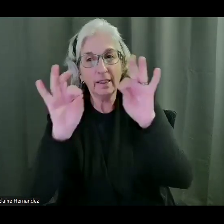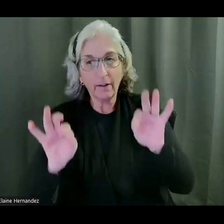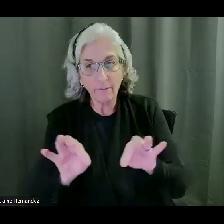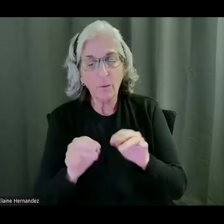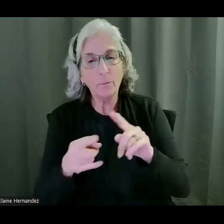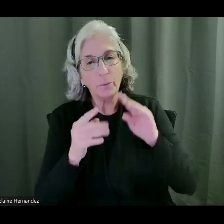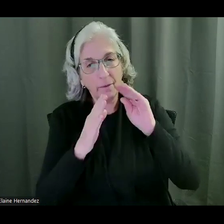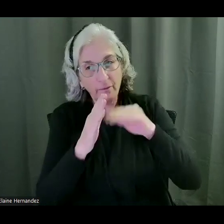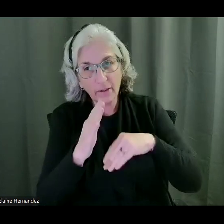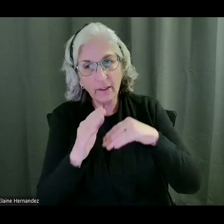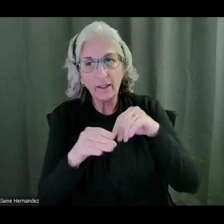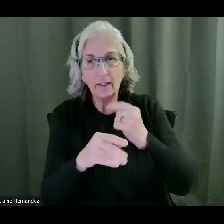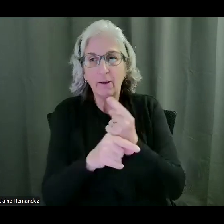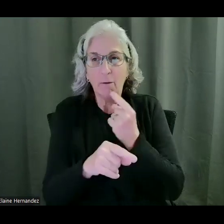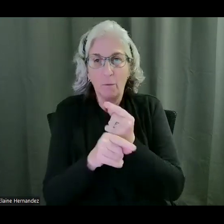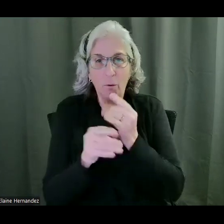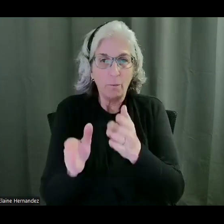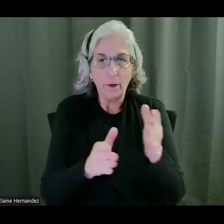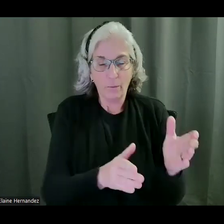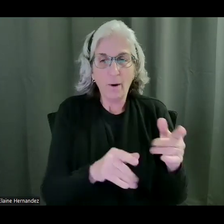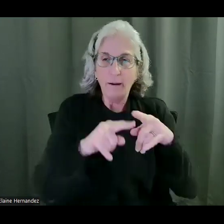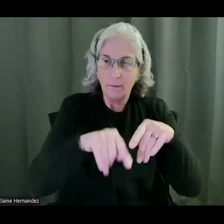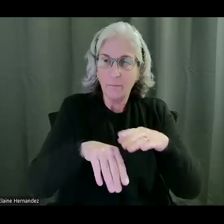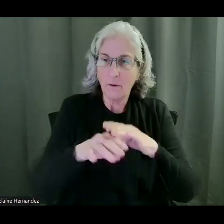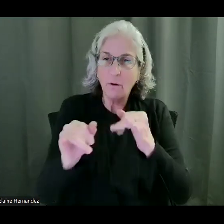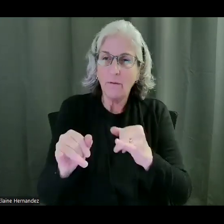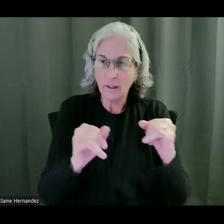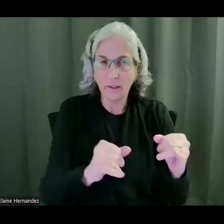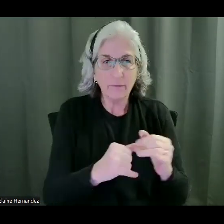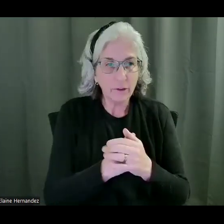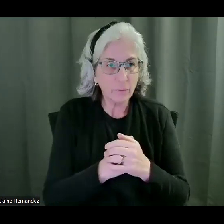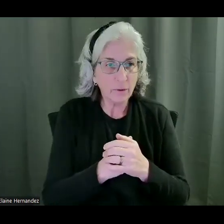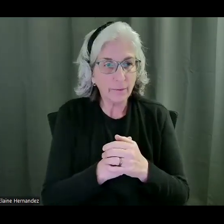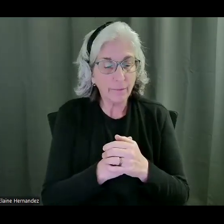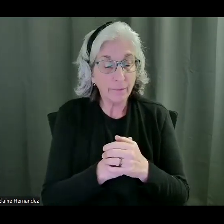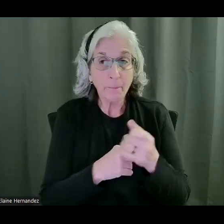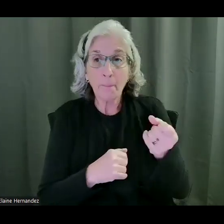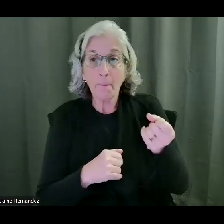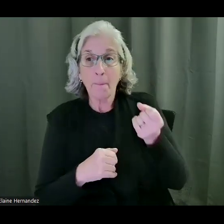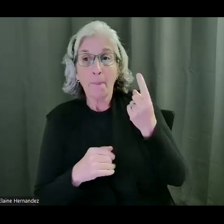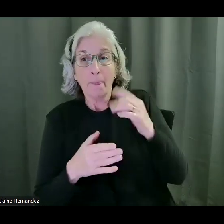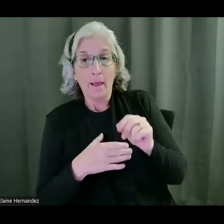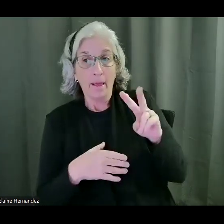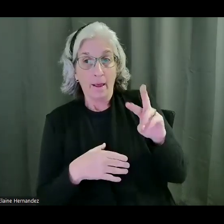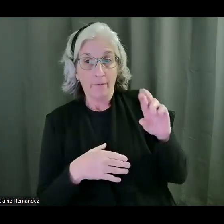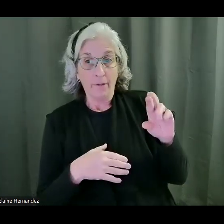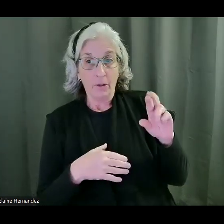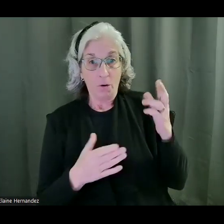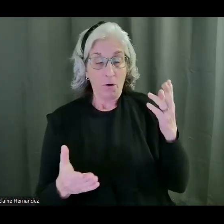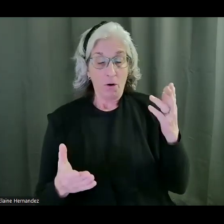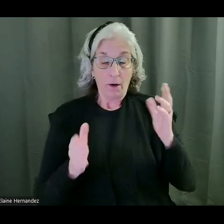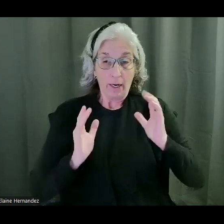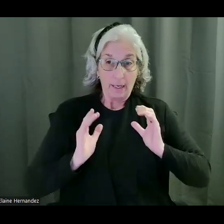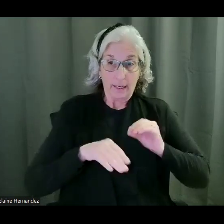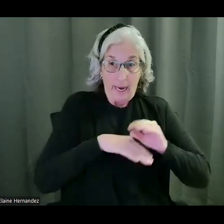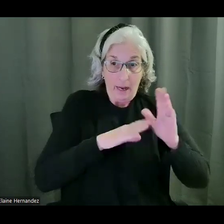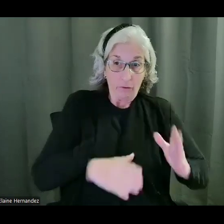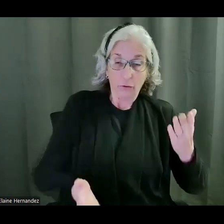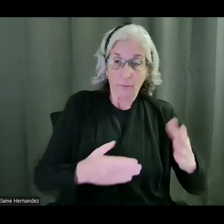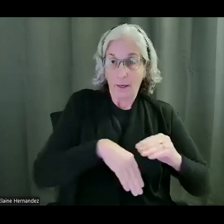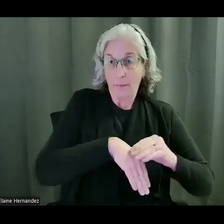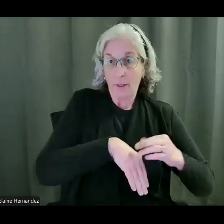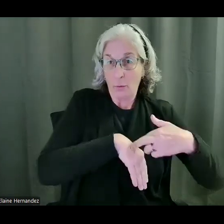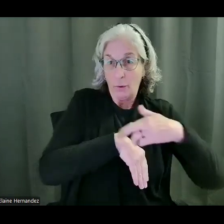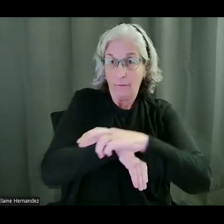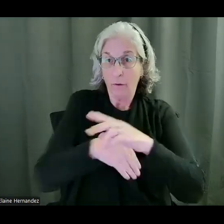And we understand that even though a VR counselor might refer an individual for CSS with some